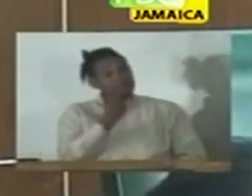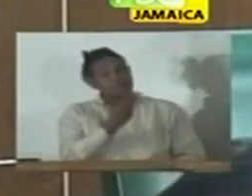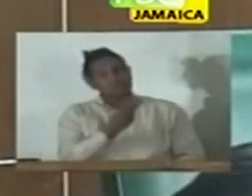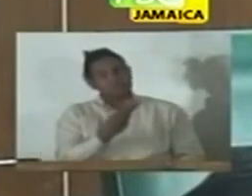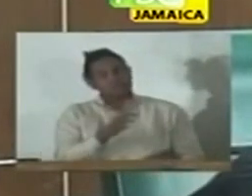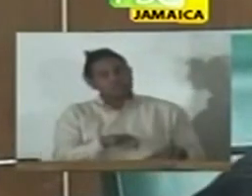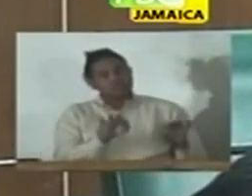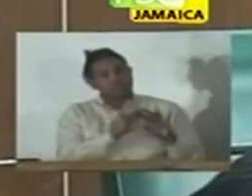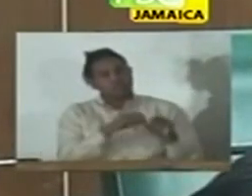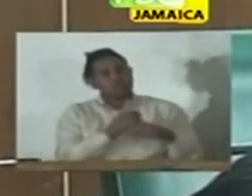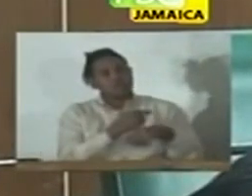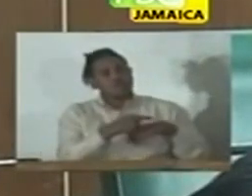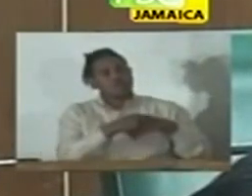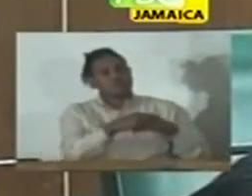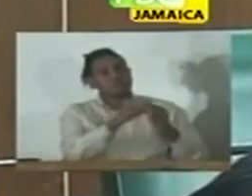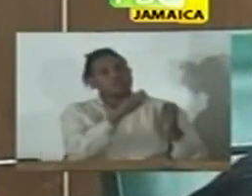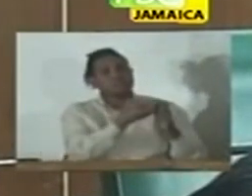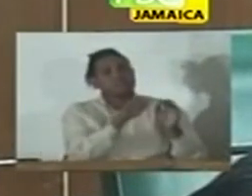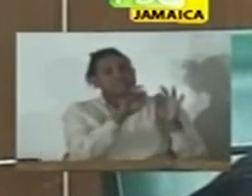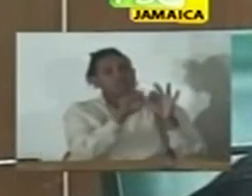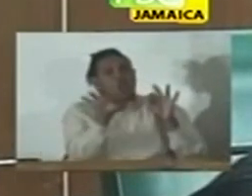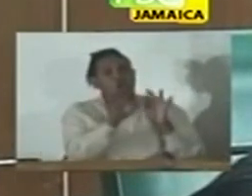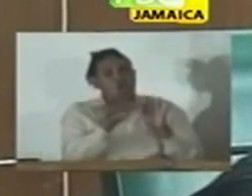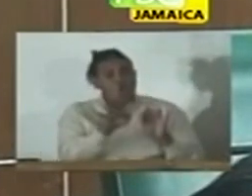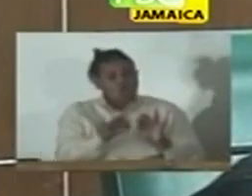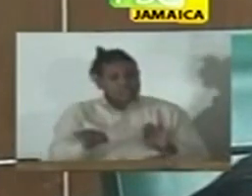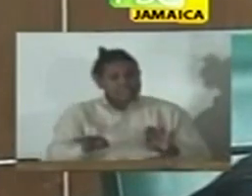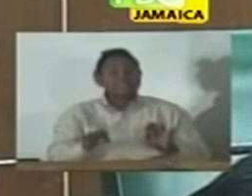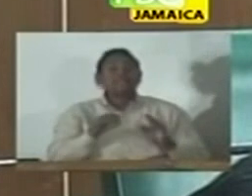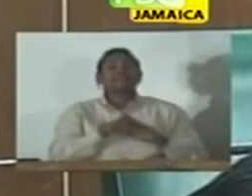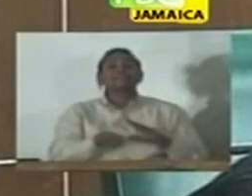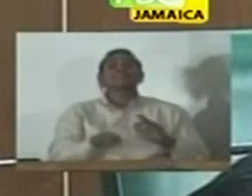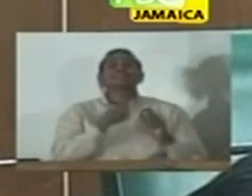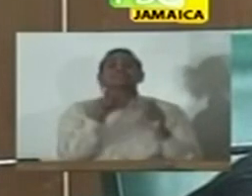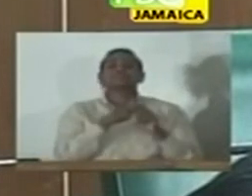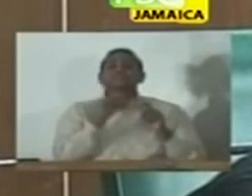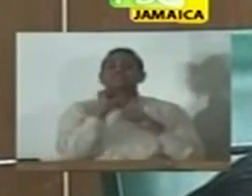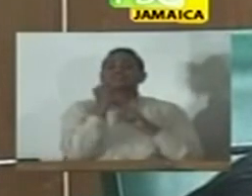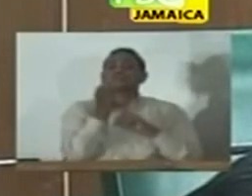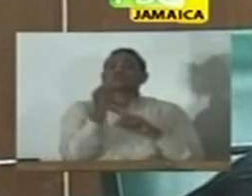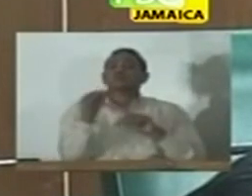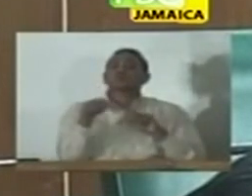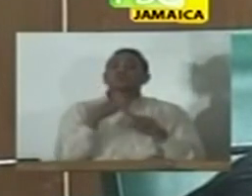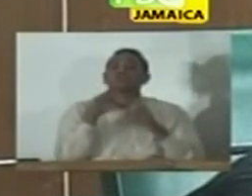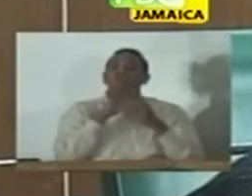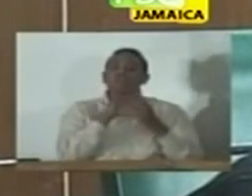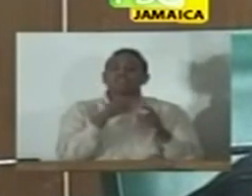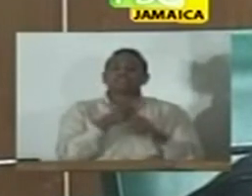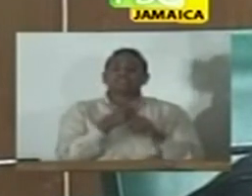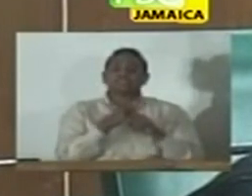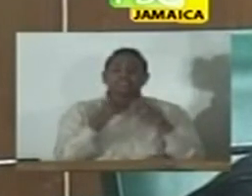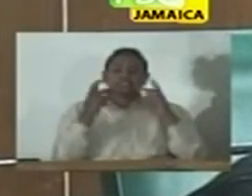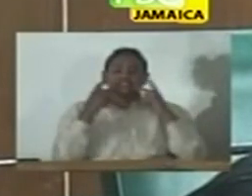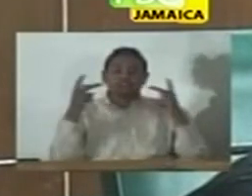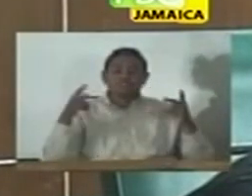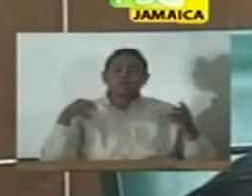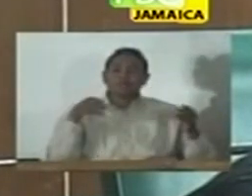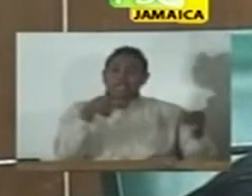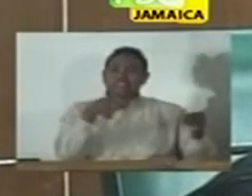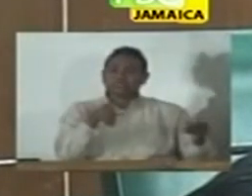clause, and in this particular instance, when it comes on to public